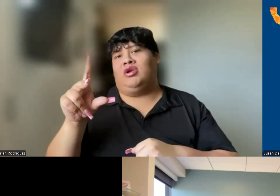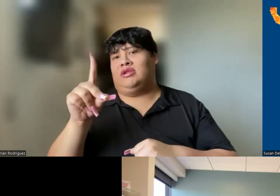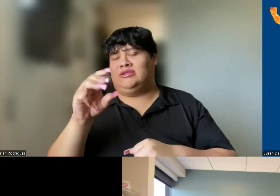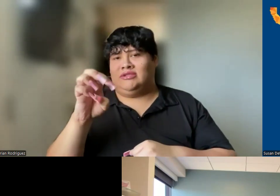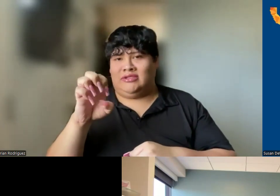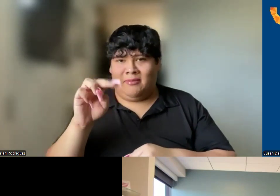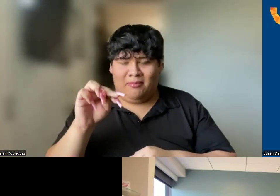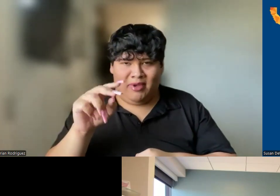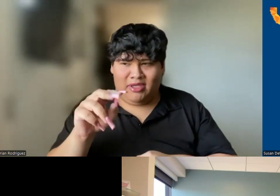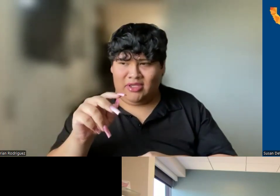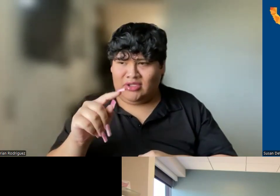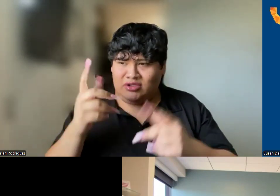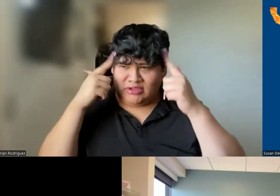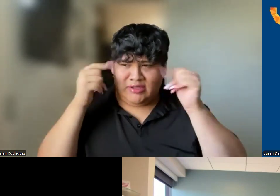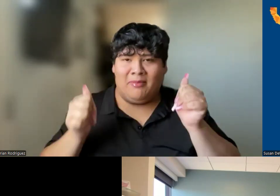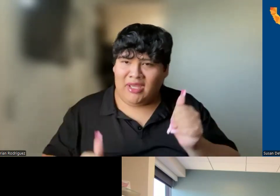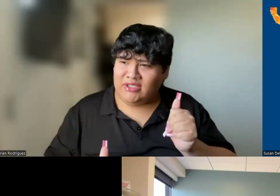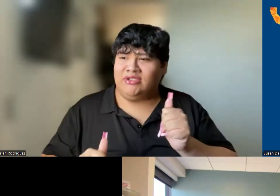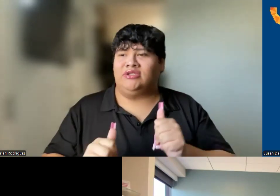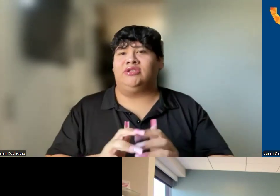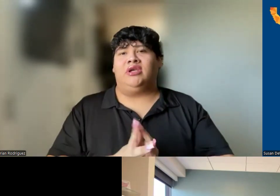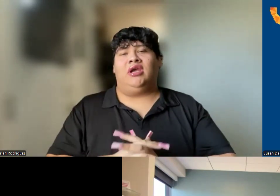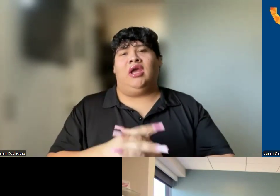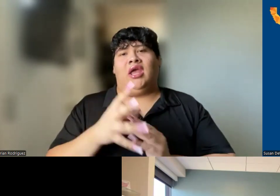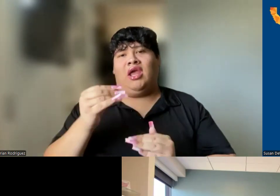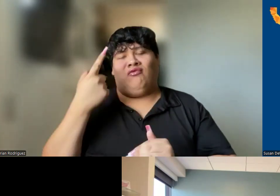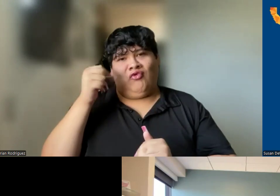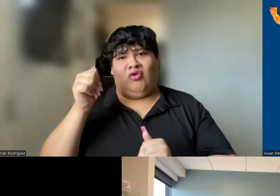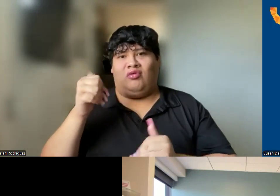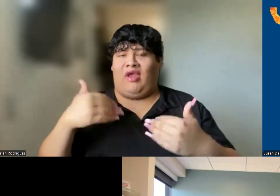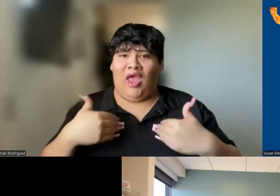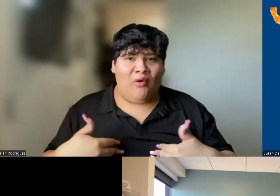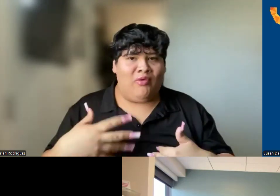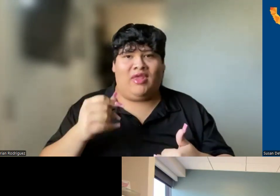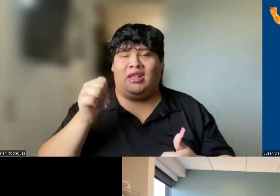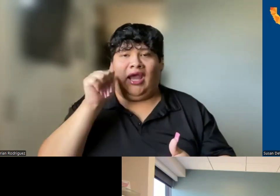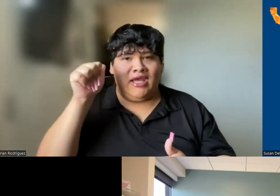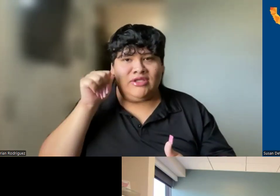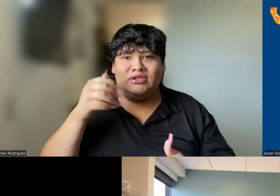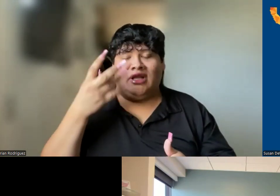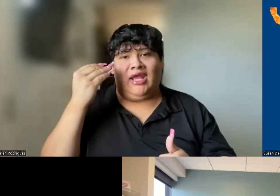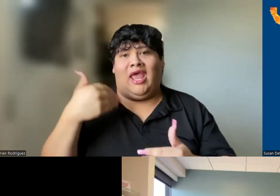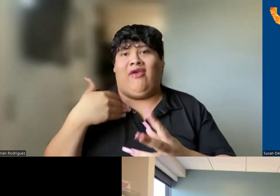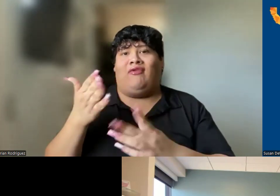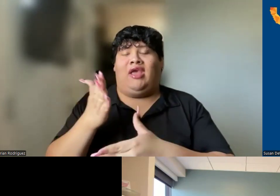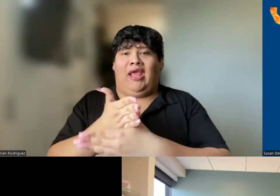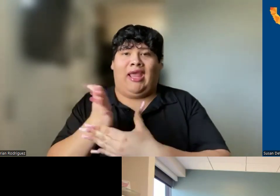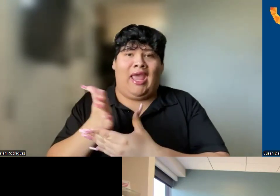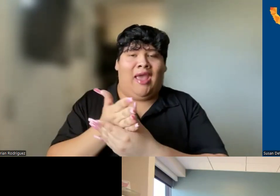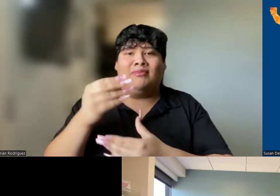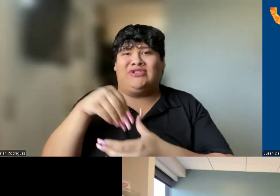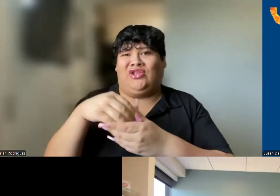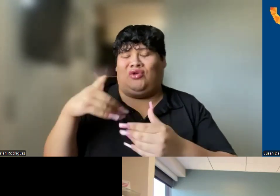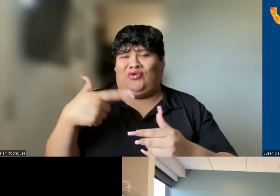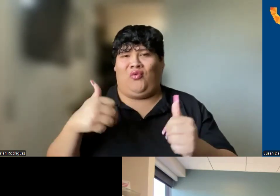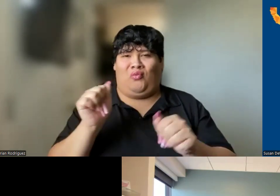dementia caregiving, as well as older adult behavioral health. And those were gaps that we had in our membership, but